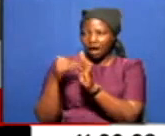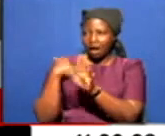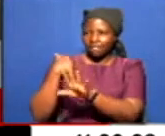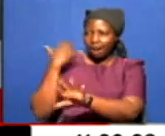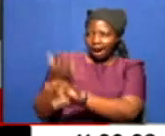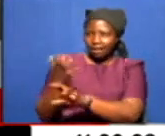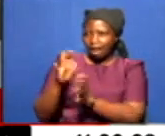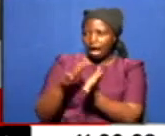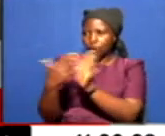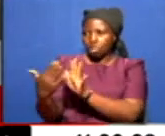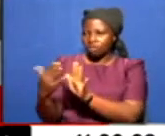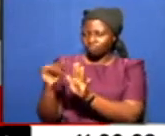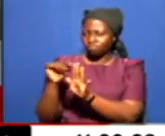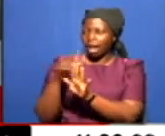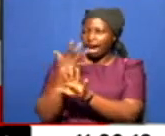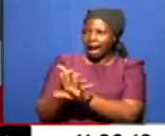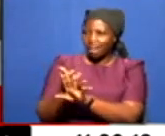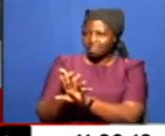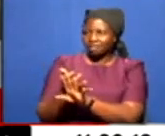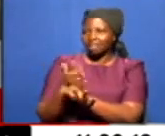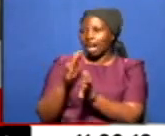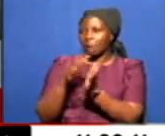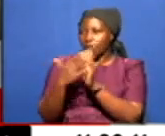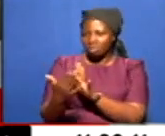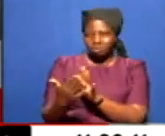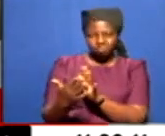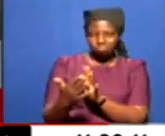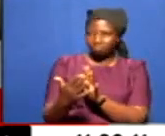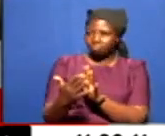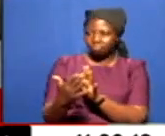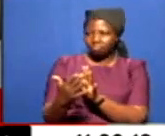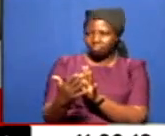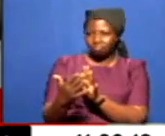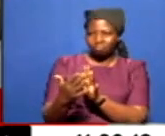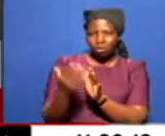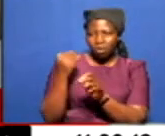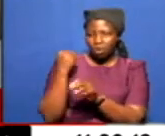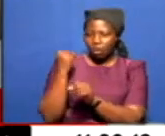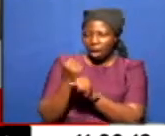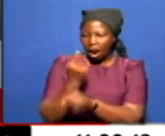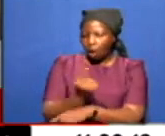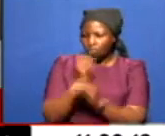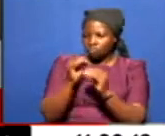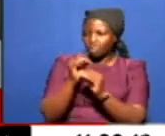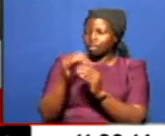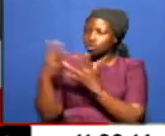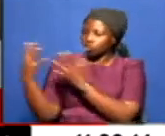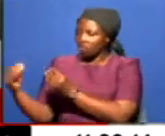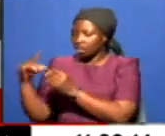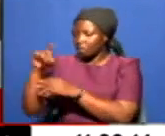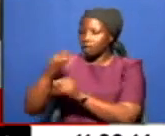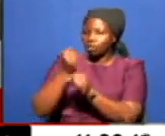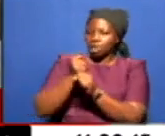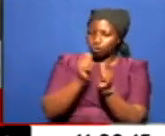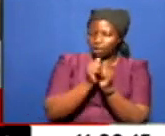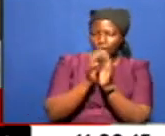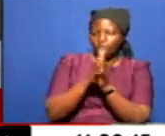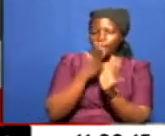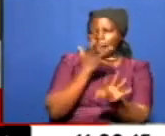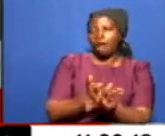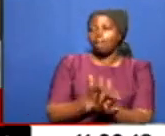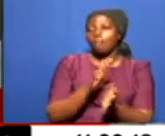approach, the soft approach will not work without the hard approach. The hard approach will not work without the soft